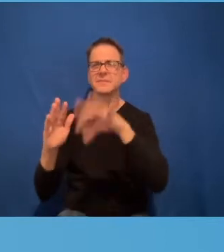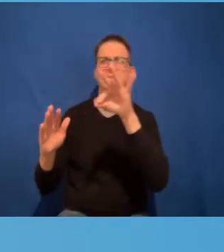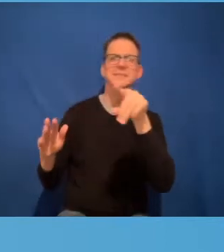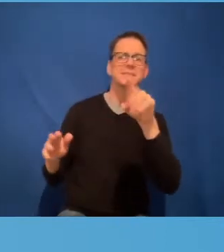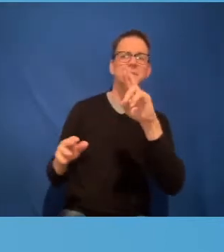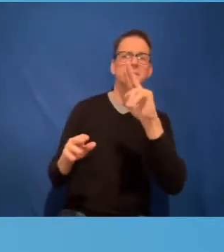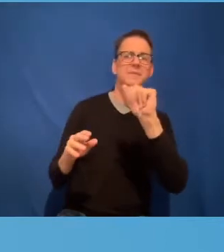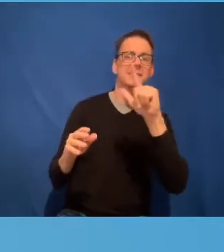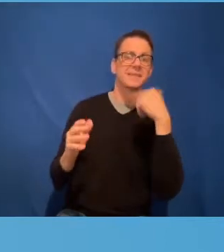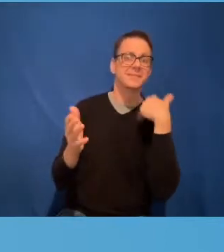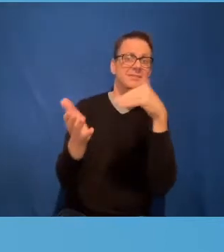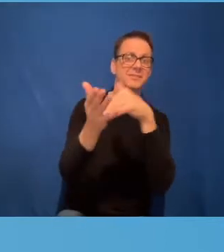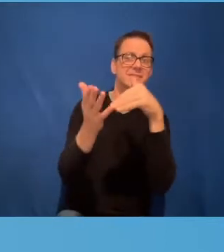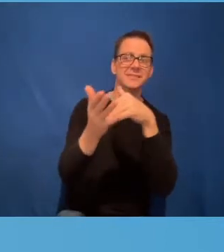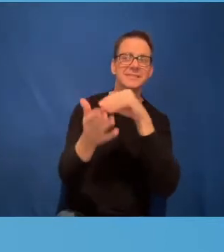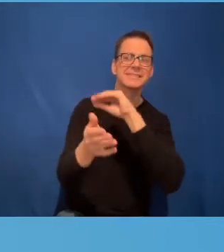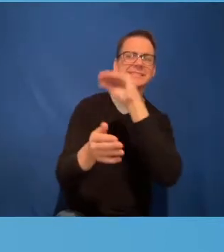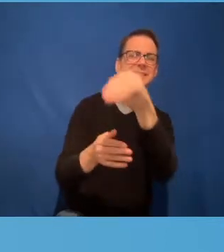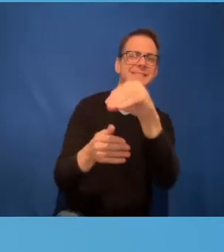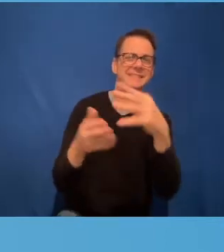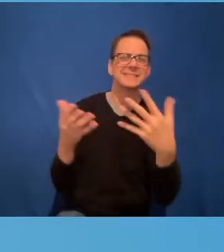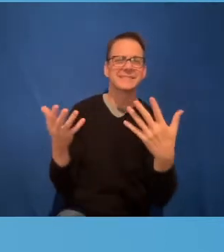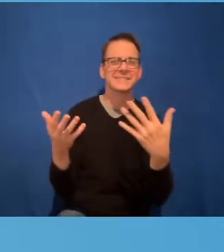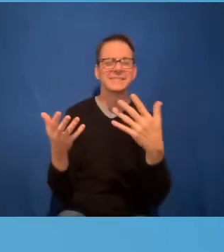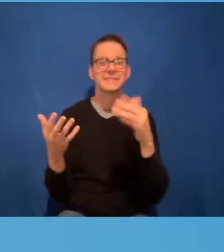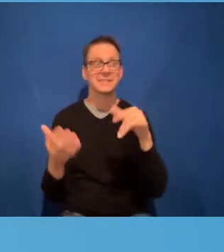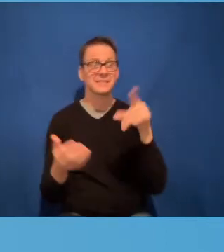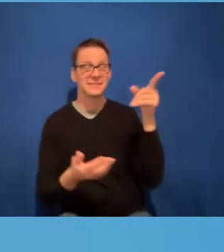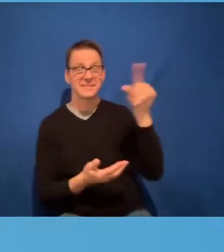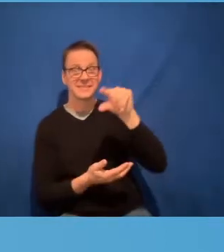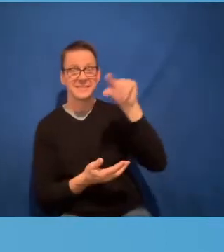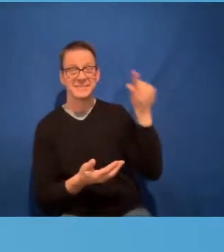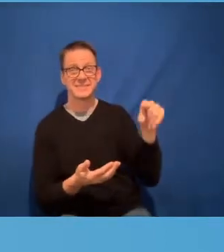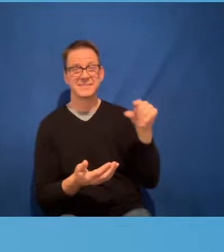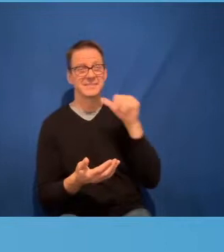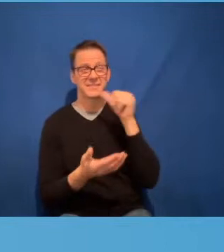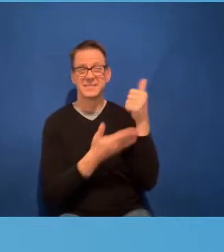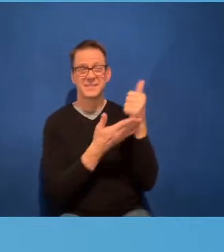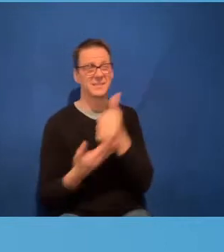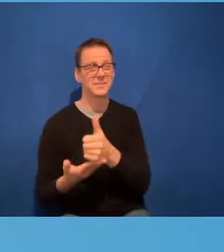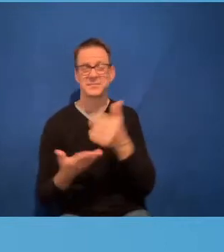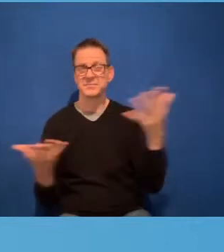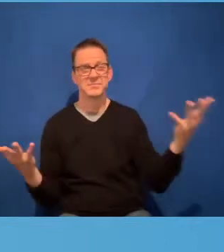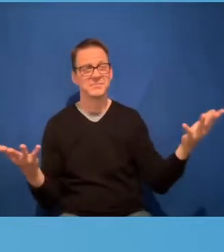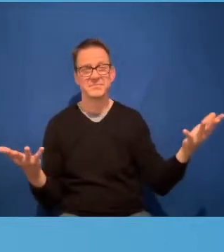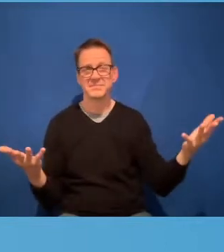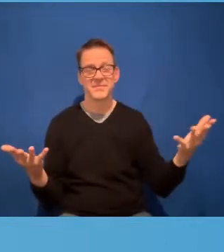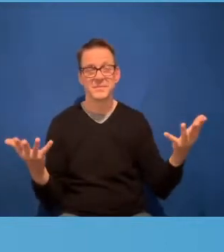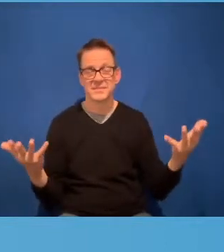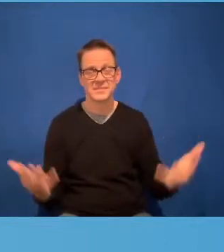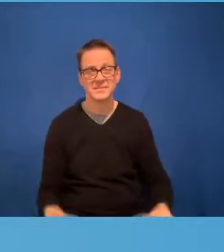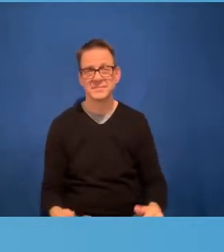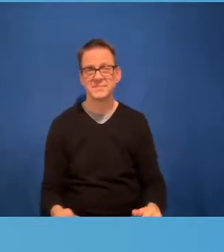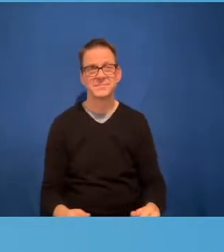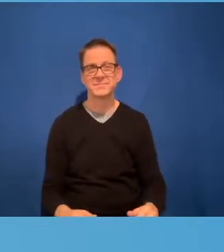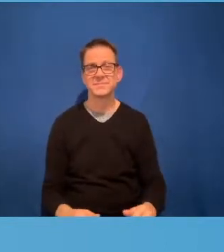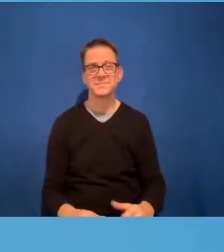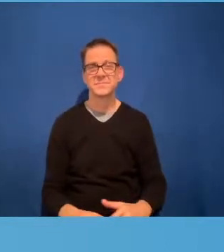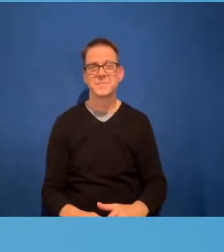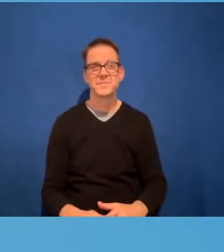out in those communities. But what this government has not helped at all in terms of